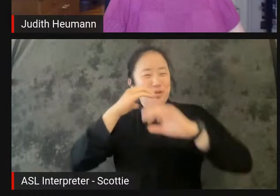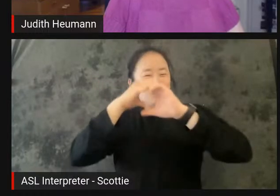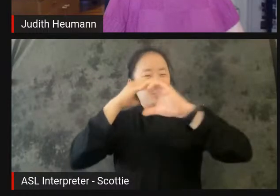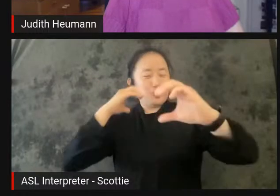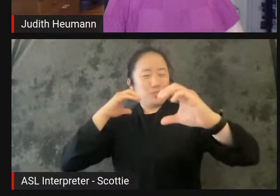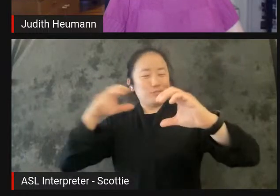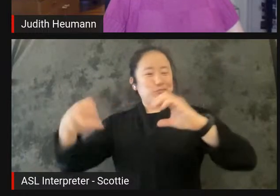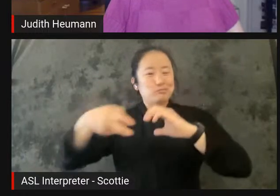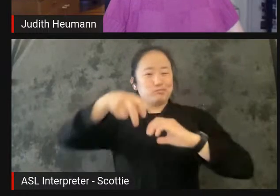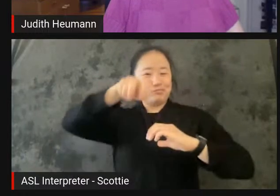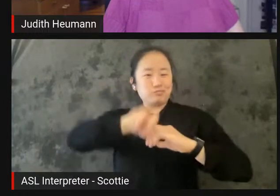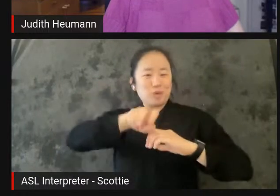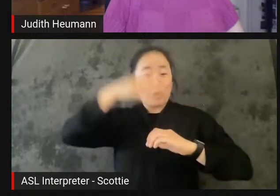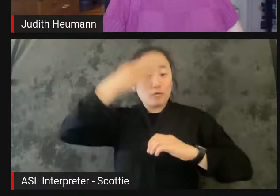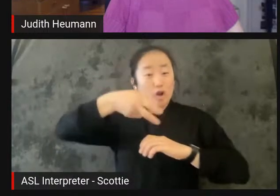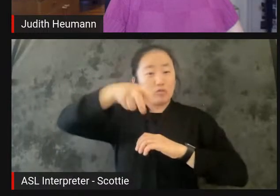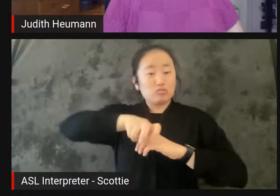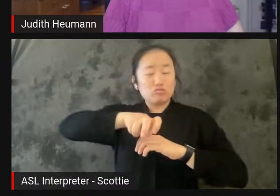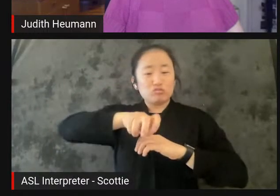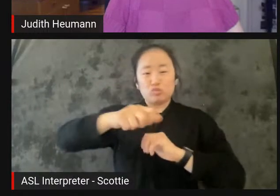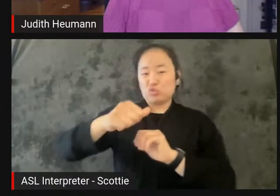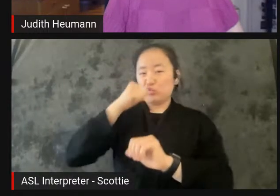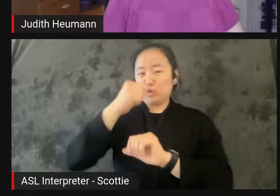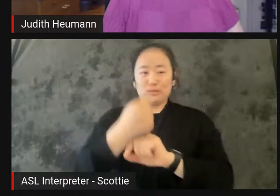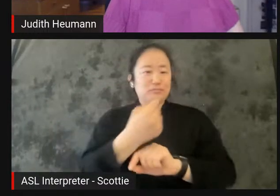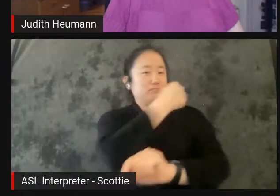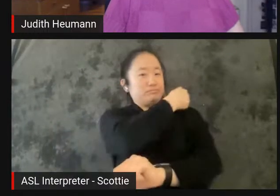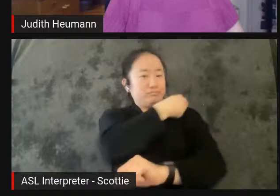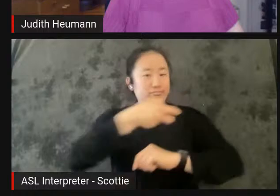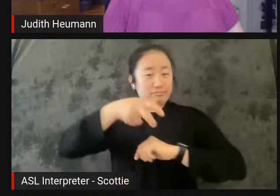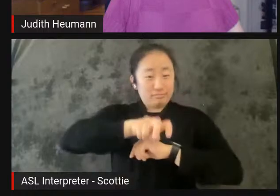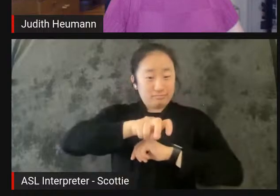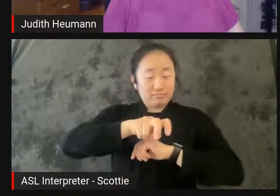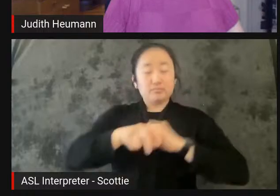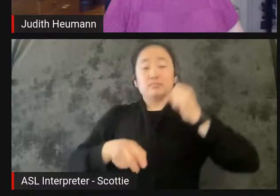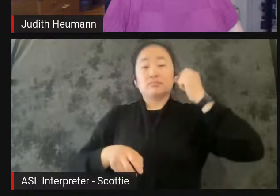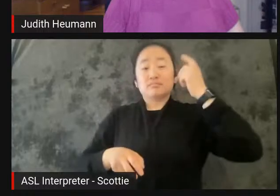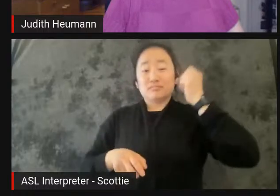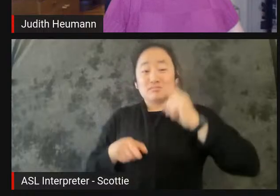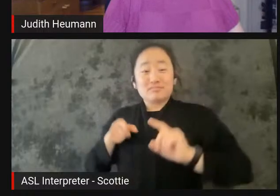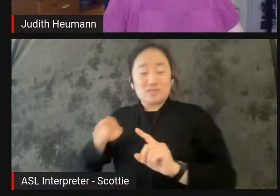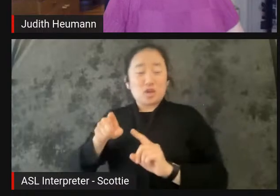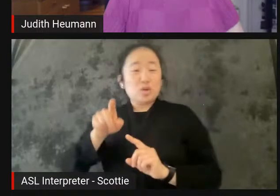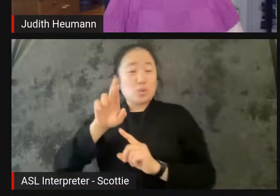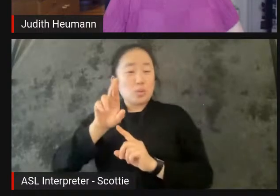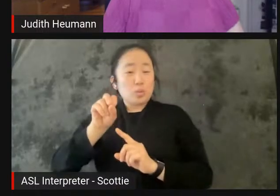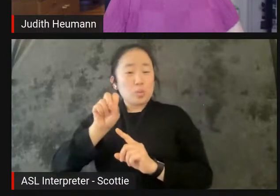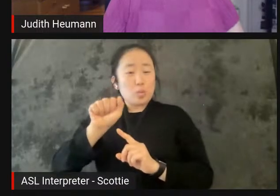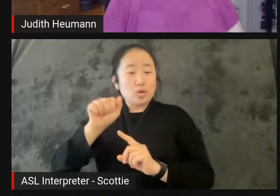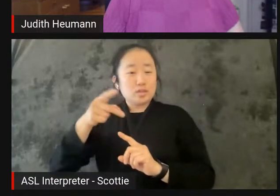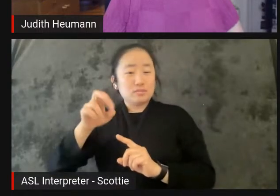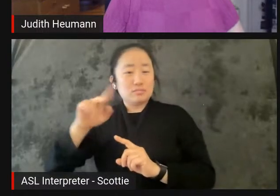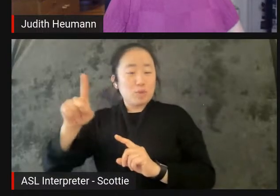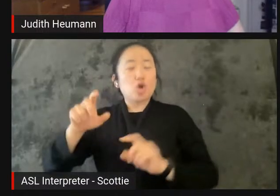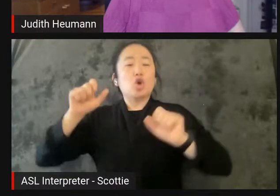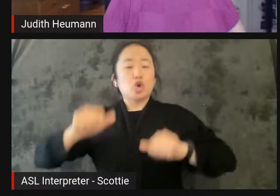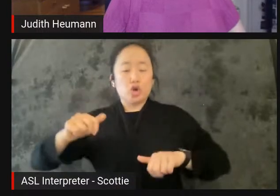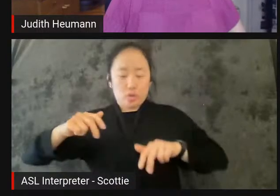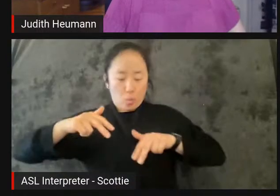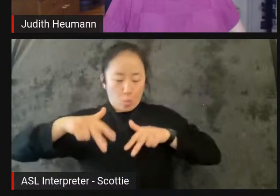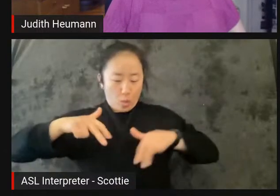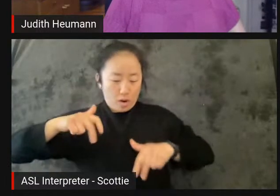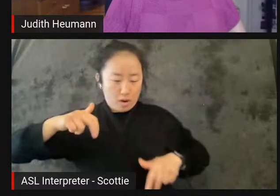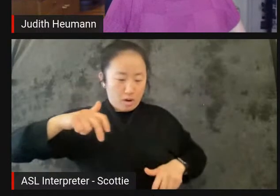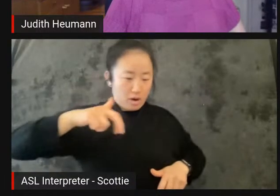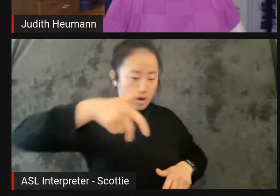bus, she was able to get on the bus. If Rosa Parks was a wheelchair user, she never would have been able to do that